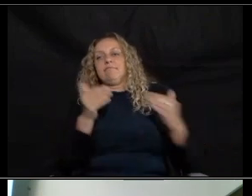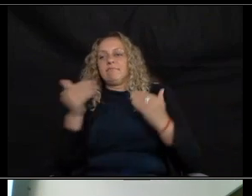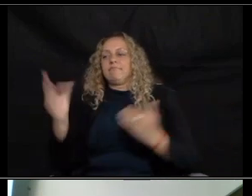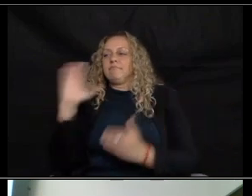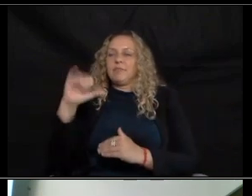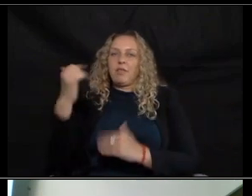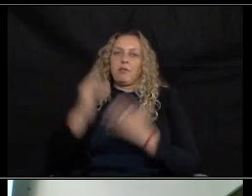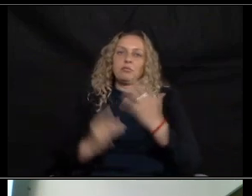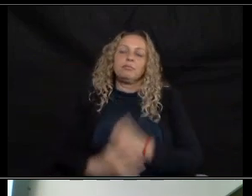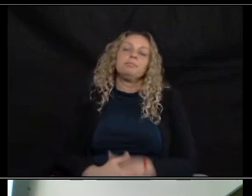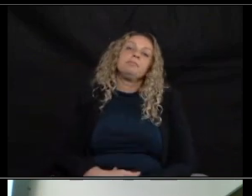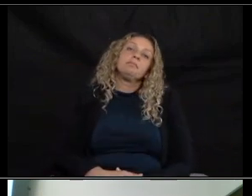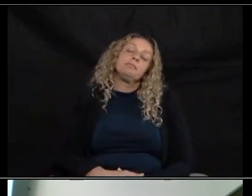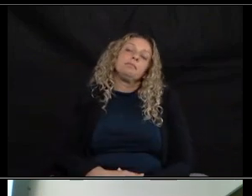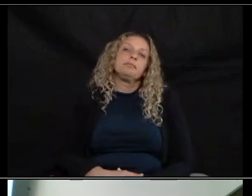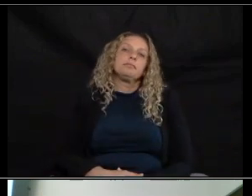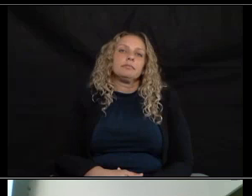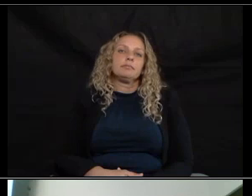All